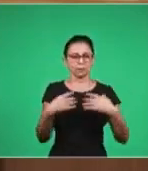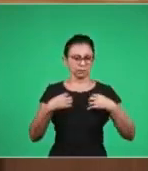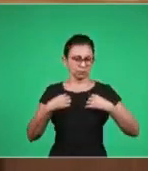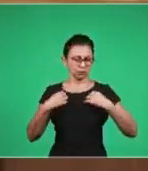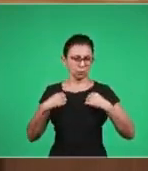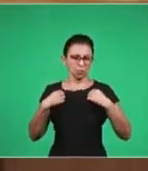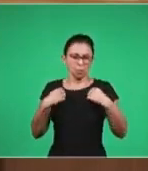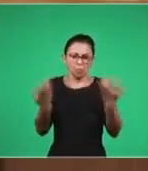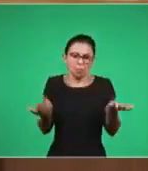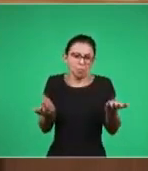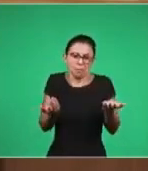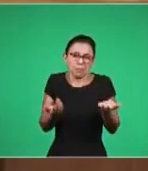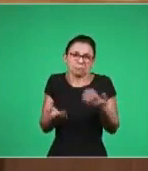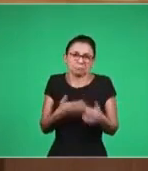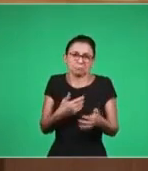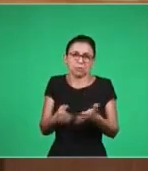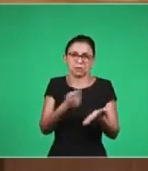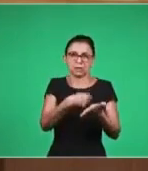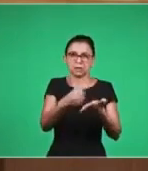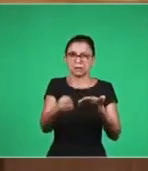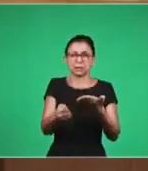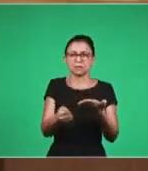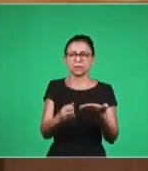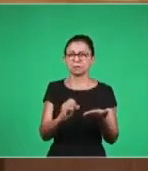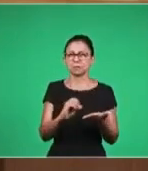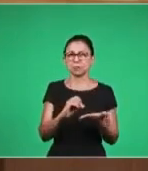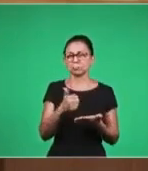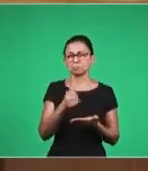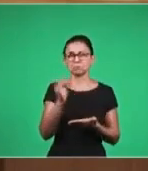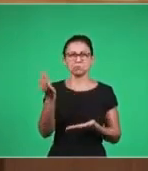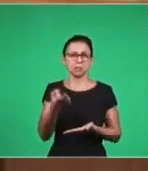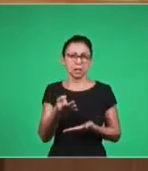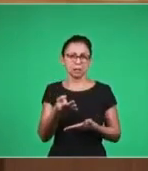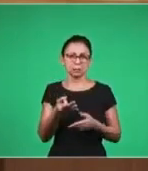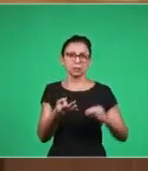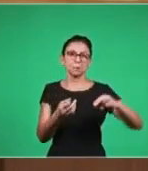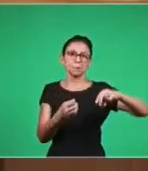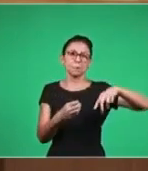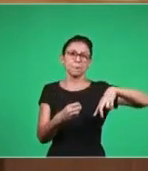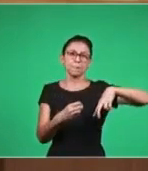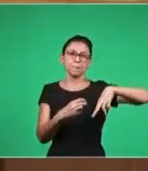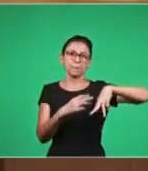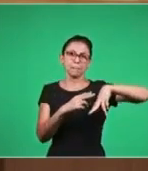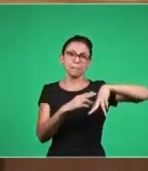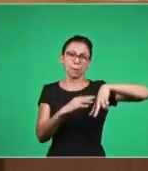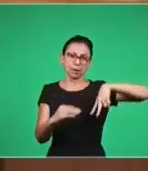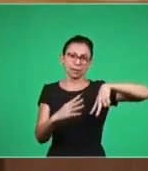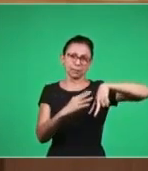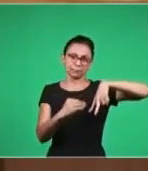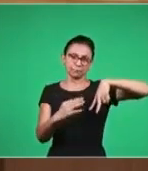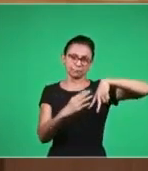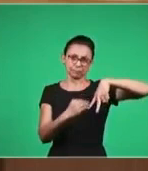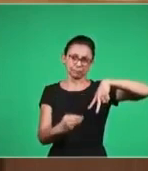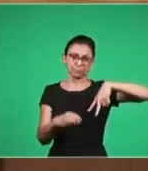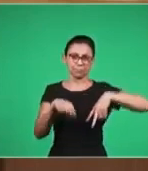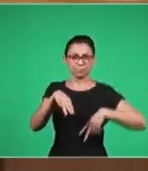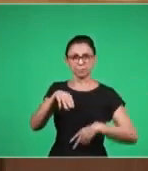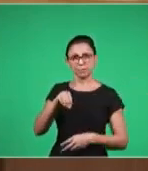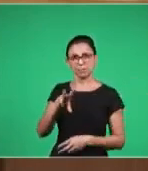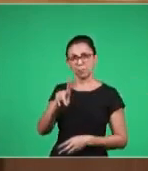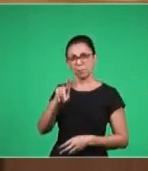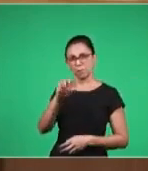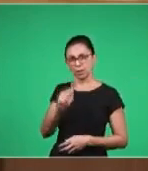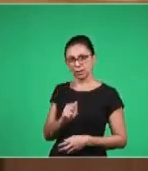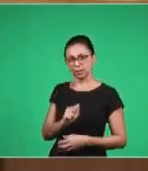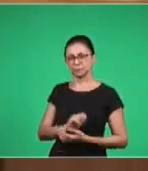Fashion-wise, with clothes, people say what they want, they wear what they want, they do what they want, but we have to be careful. And this